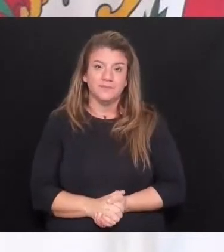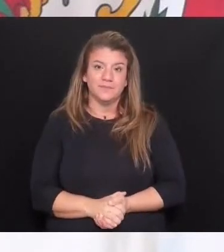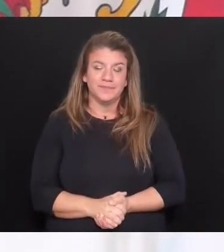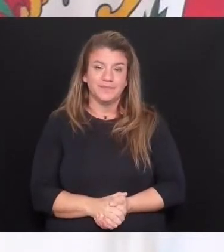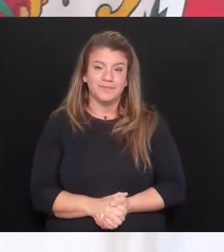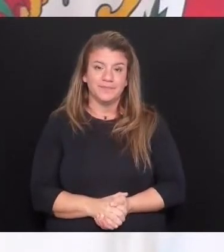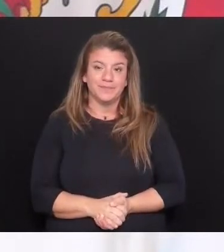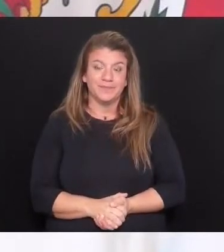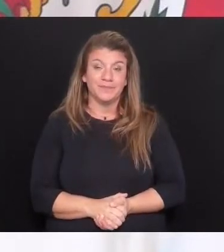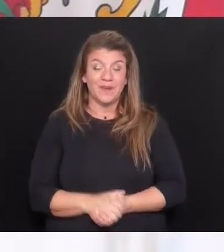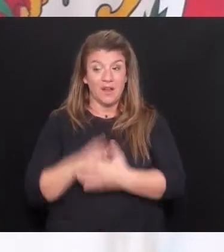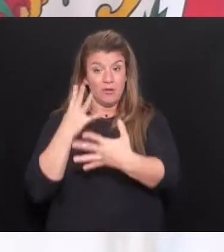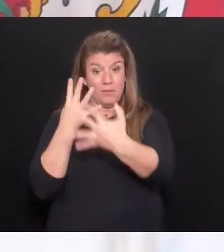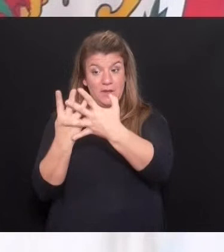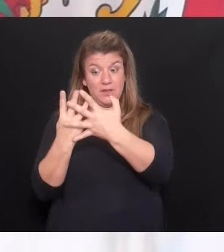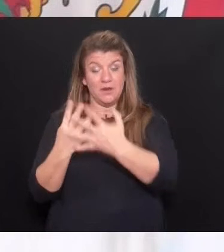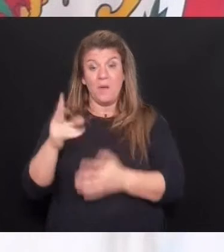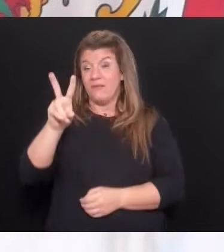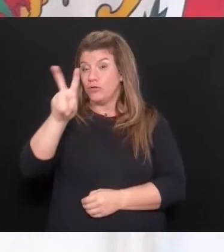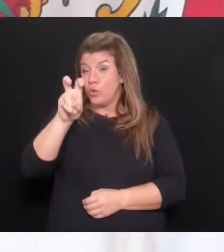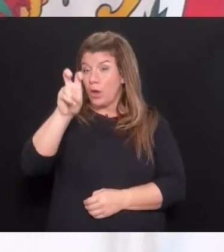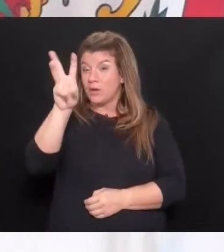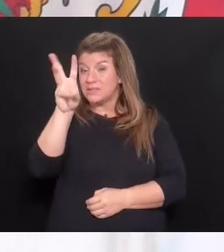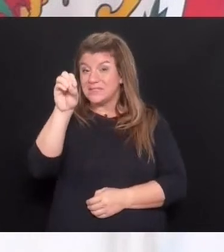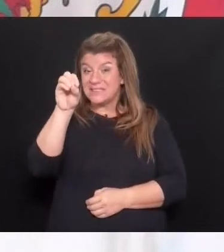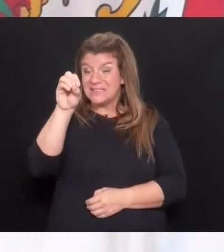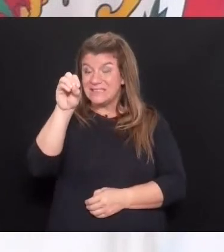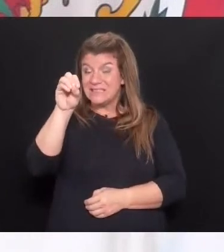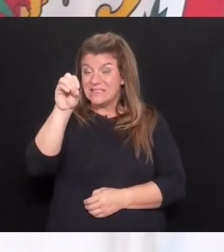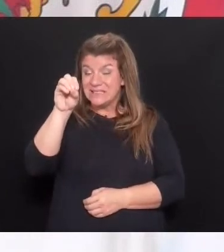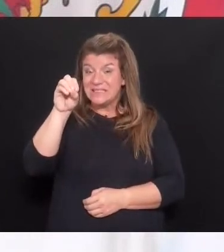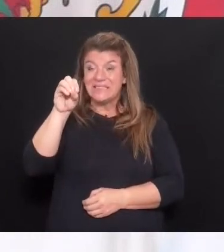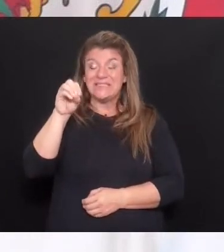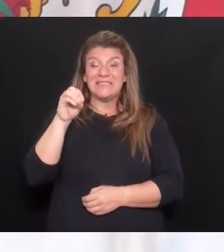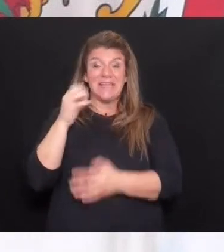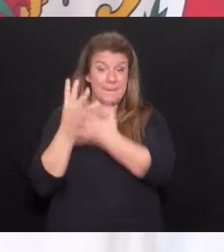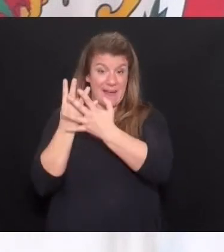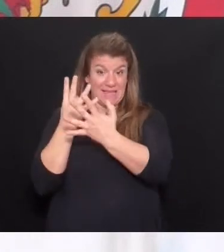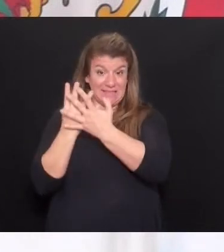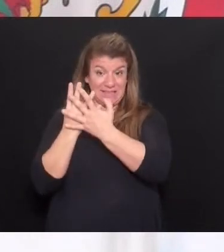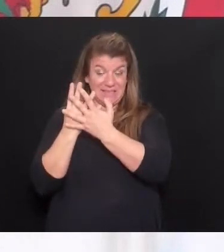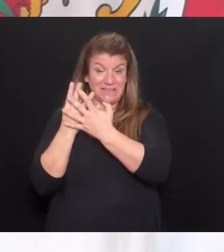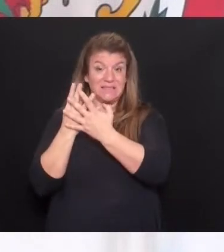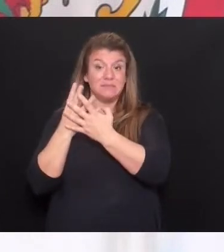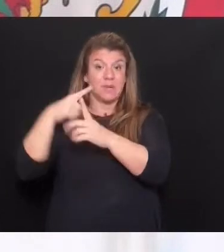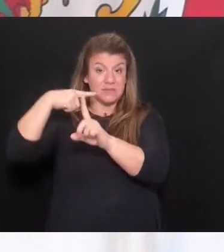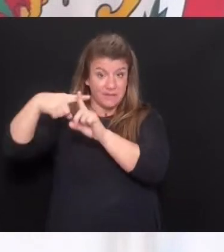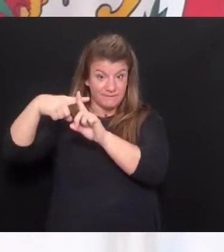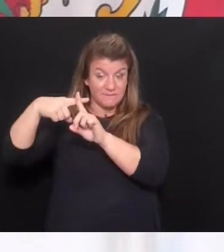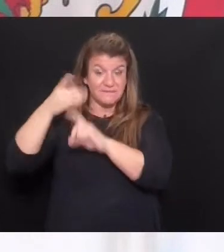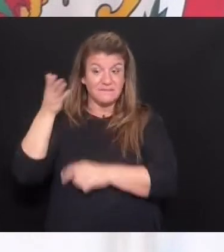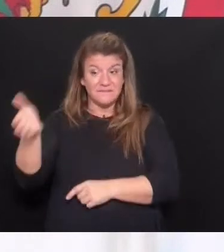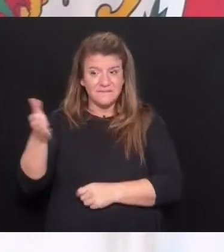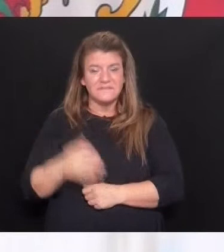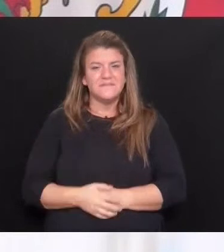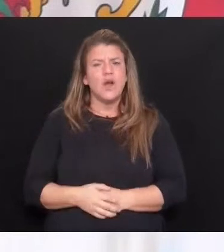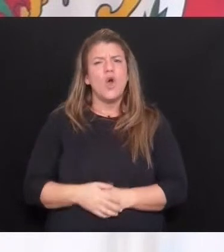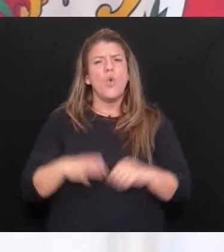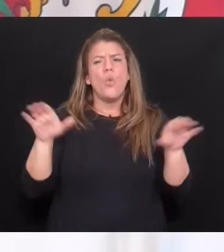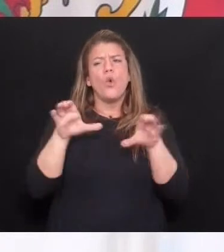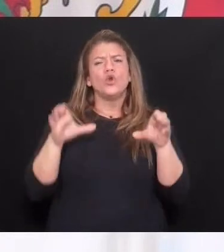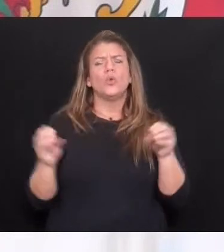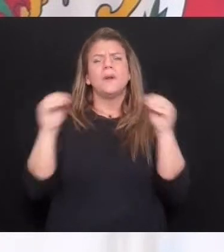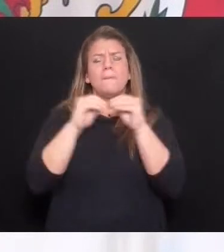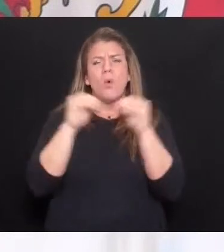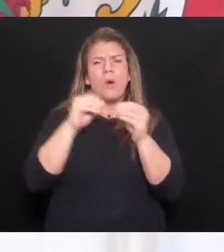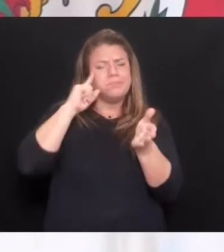As far as corrections, we have 260 cases, inmate cases. We're doing some additional